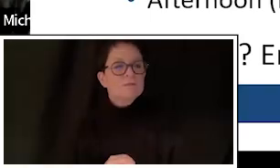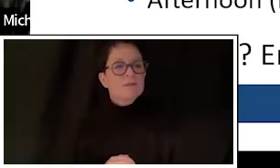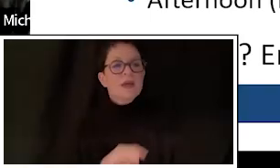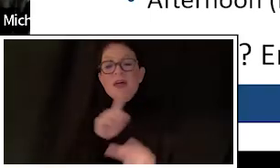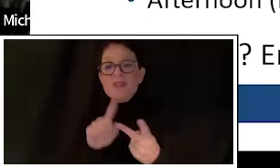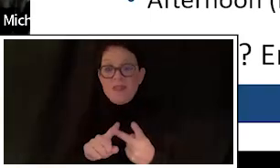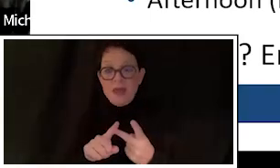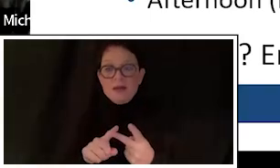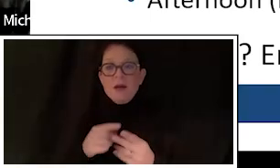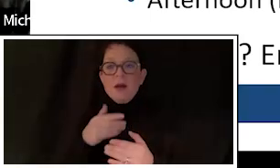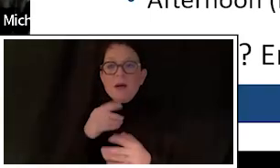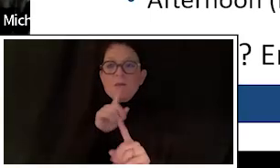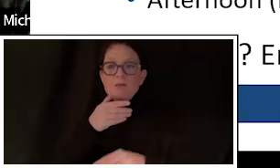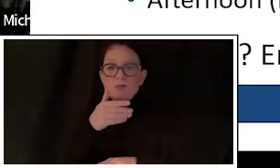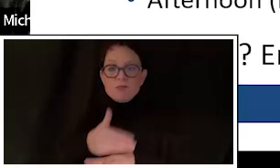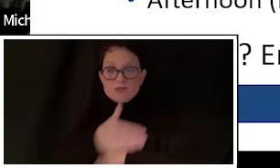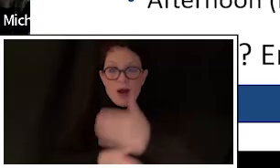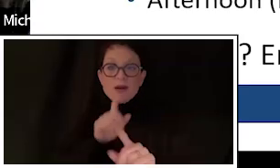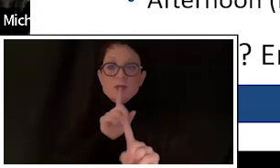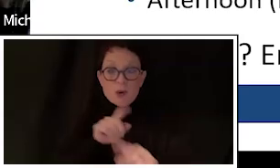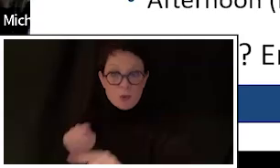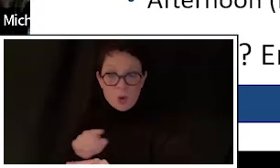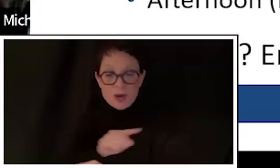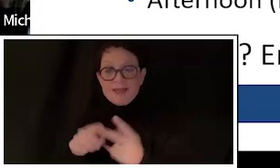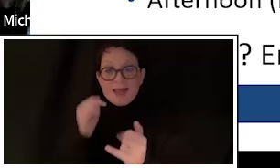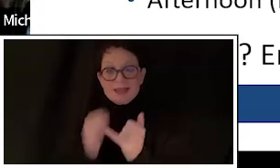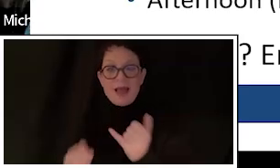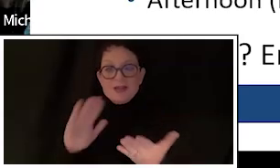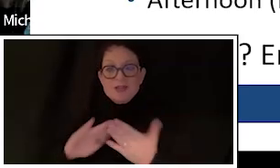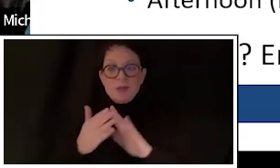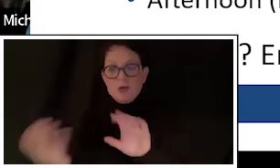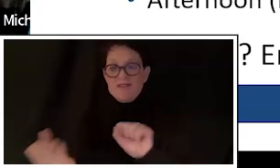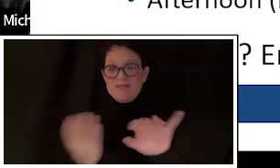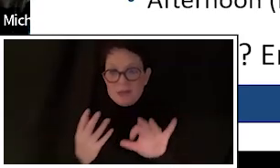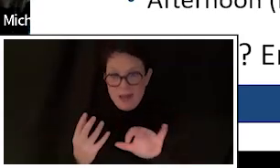Then we'll have a progress report, and last we'll have community